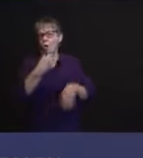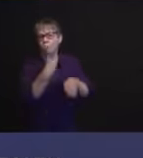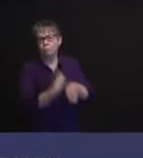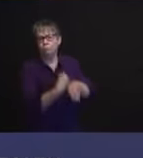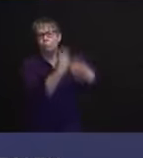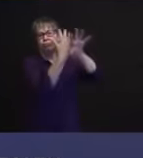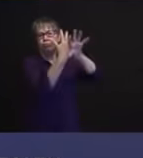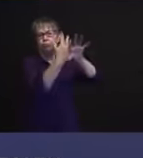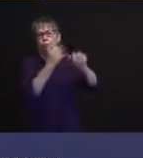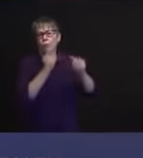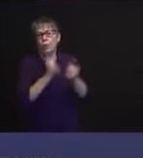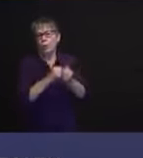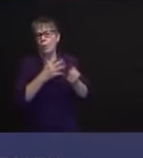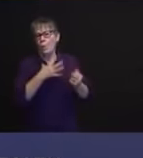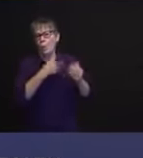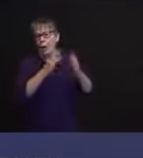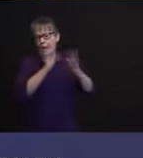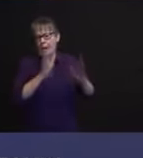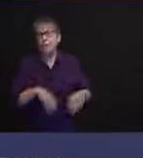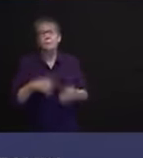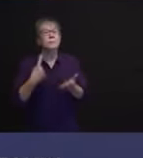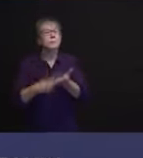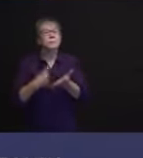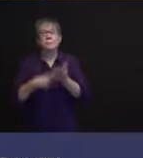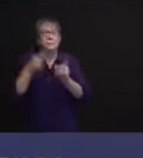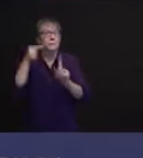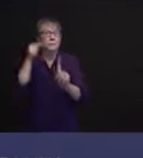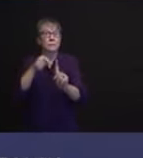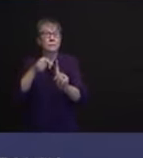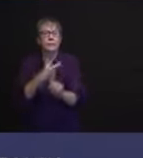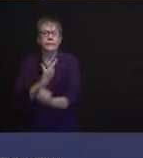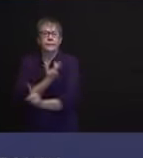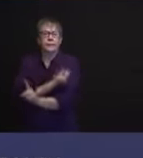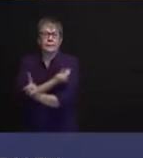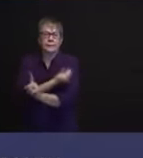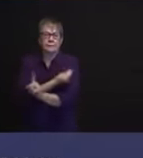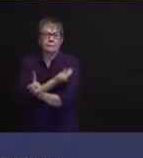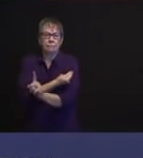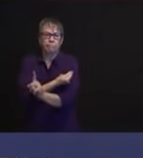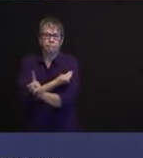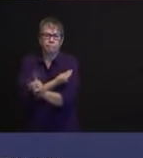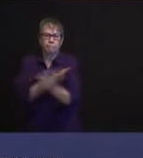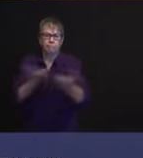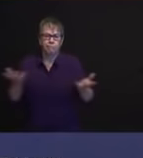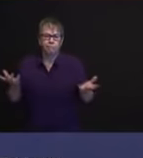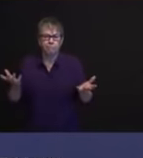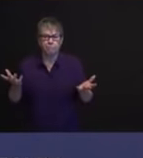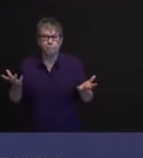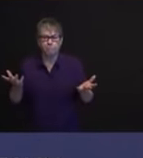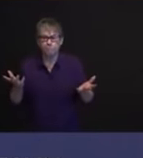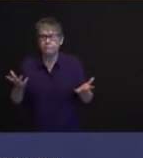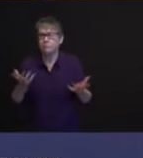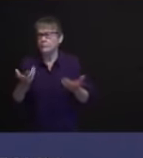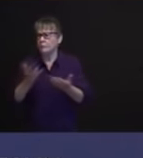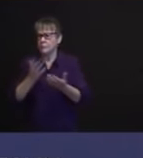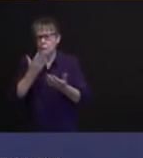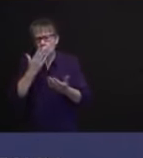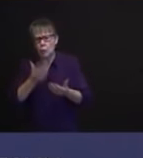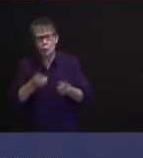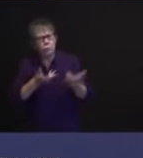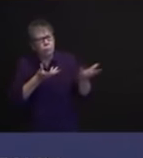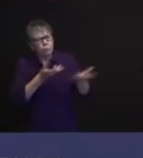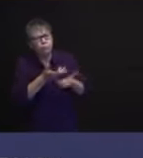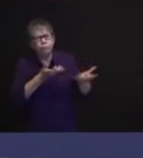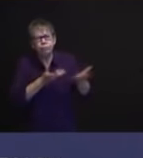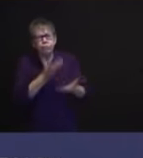vaccines. And again, we continue to enjoy wide open partnership and communication with both the Trump administration and the